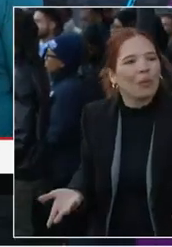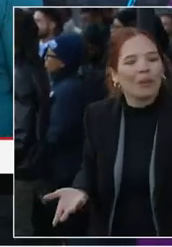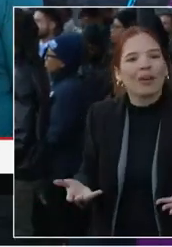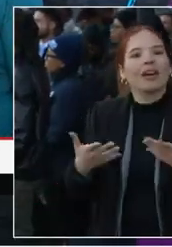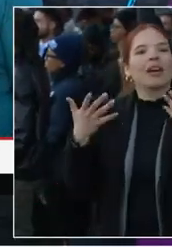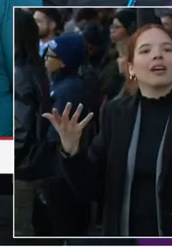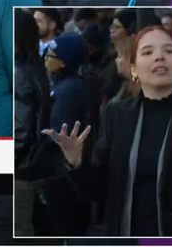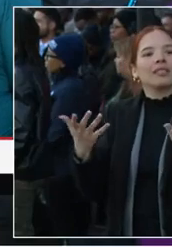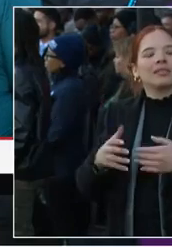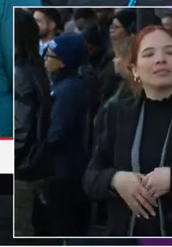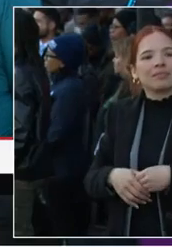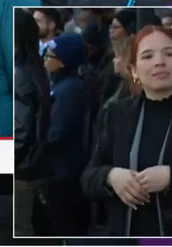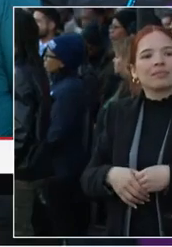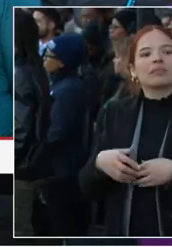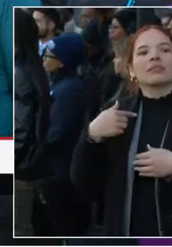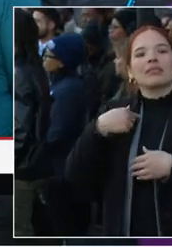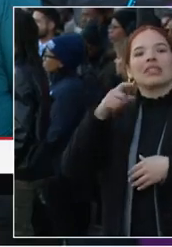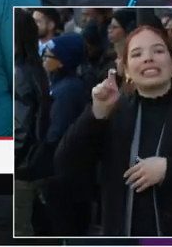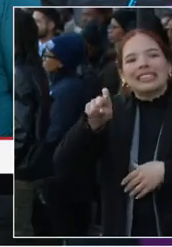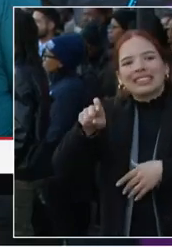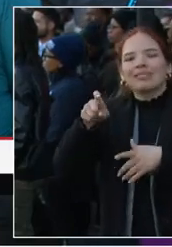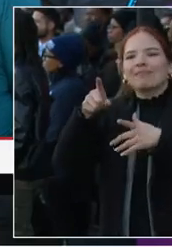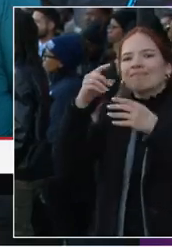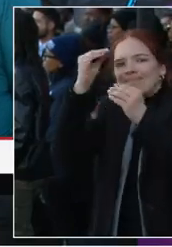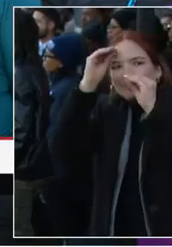is educate Americans